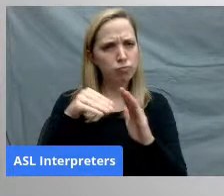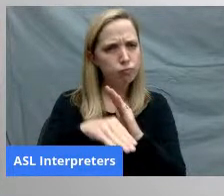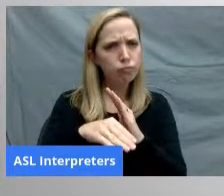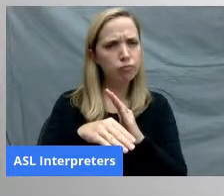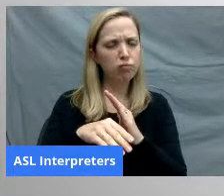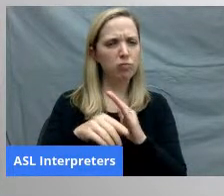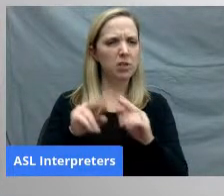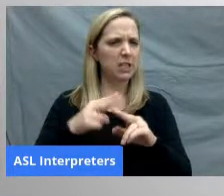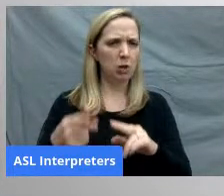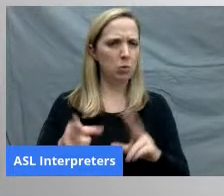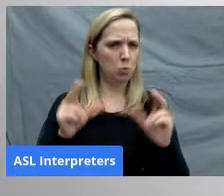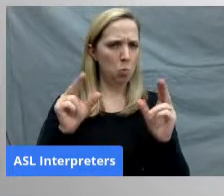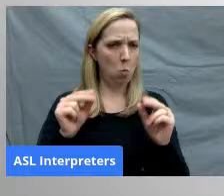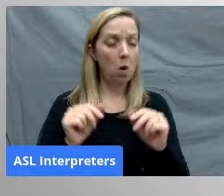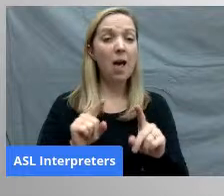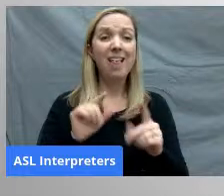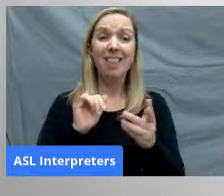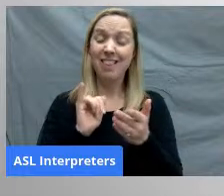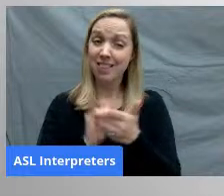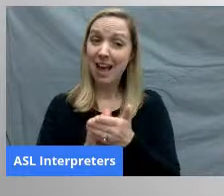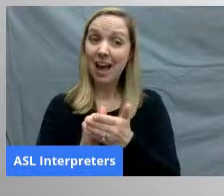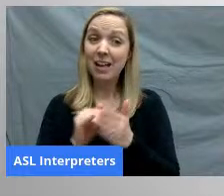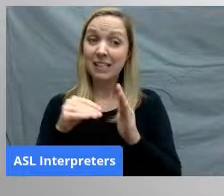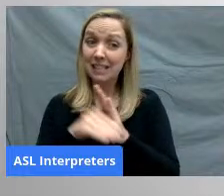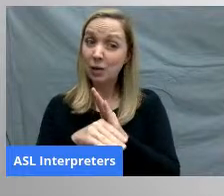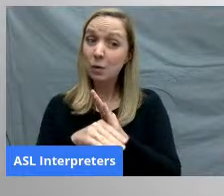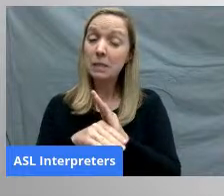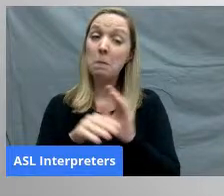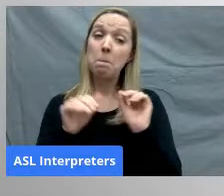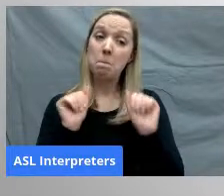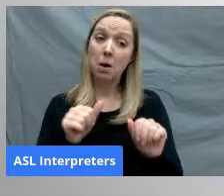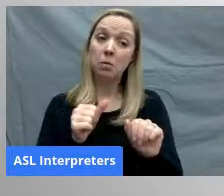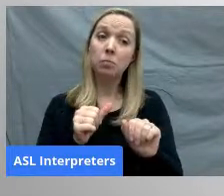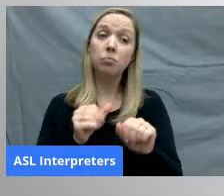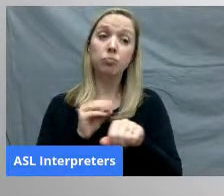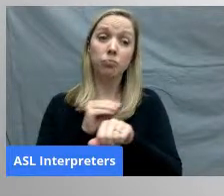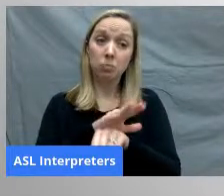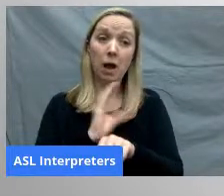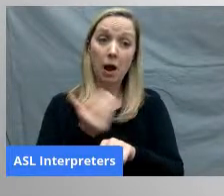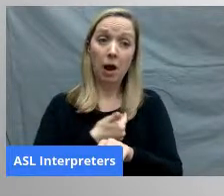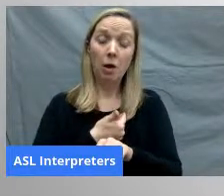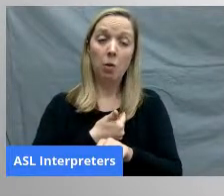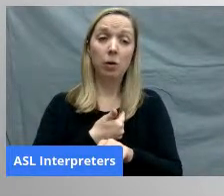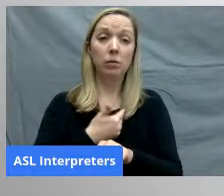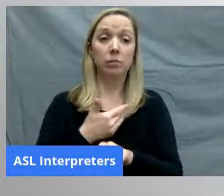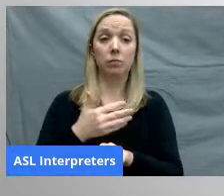impact our QBE funding, you know, very much so.